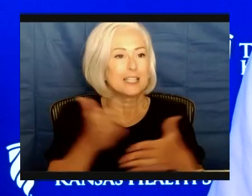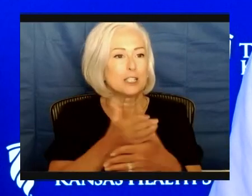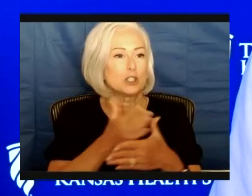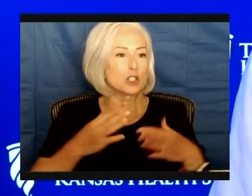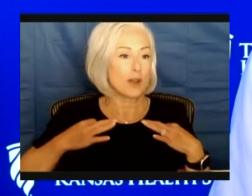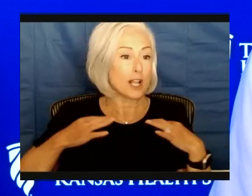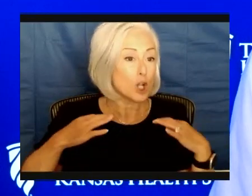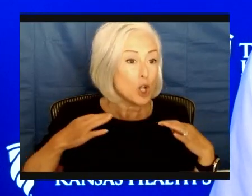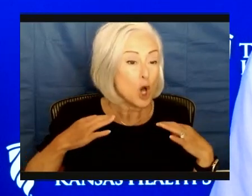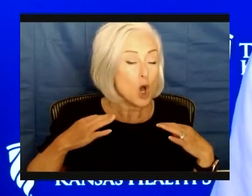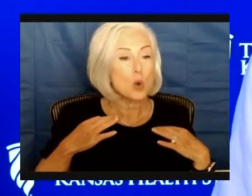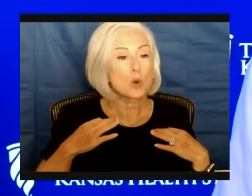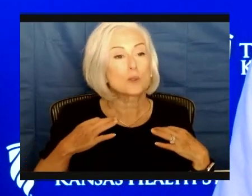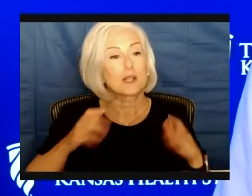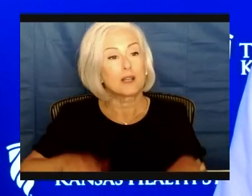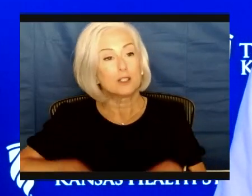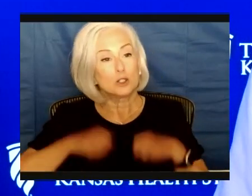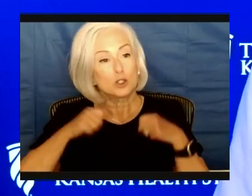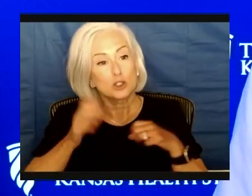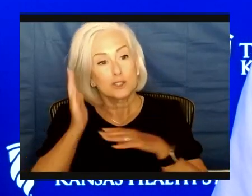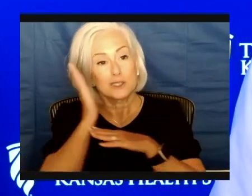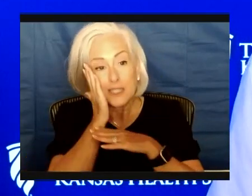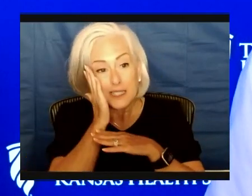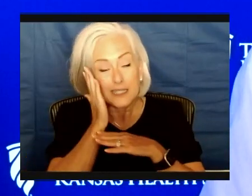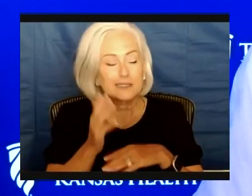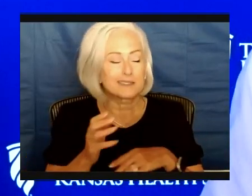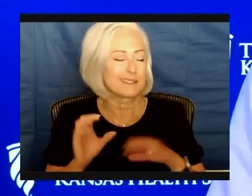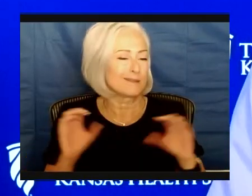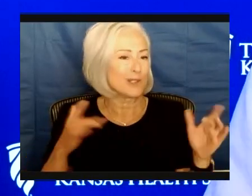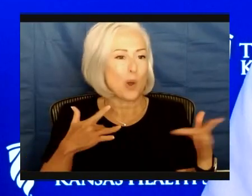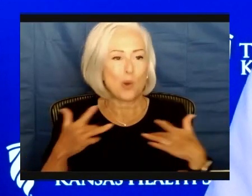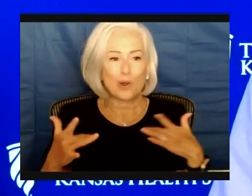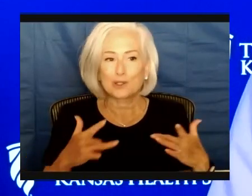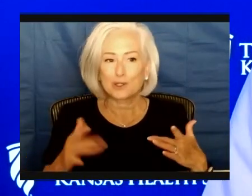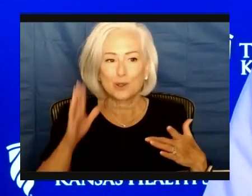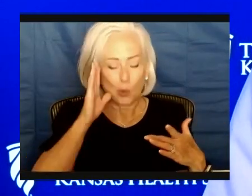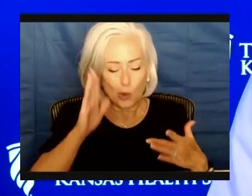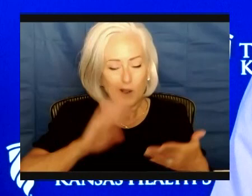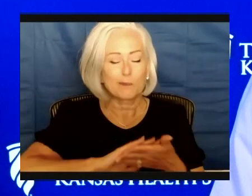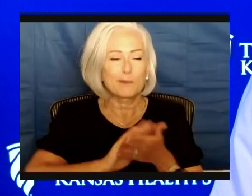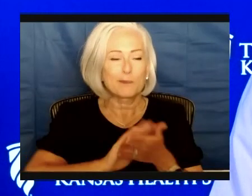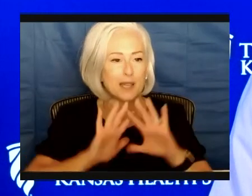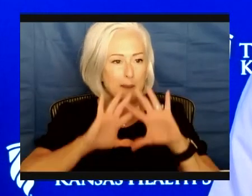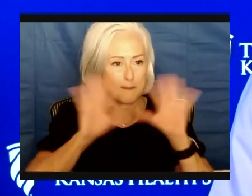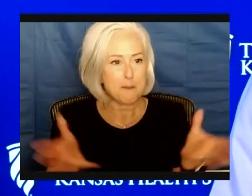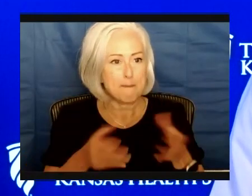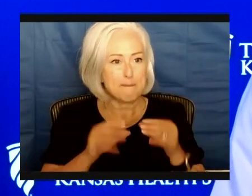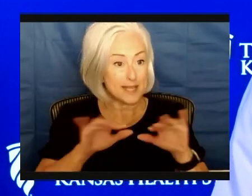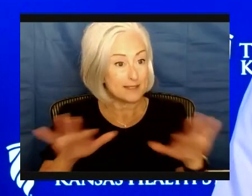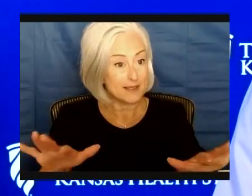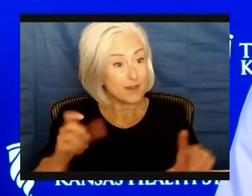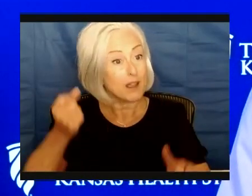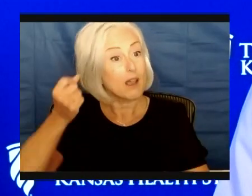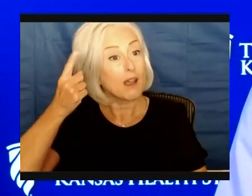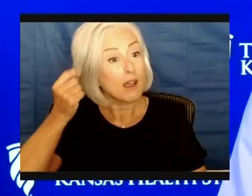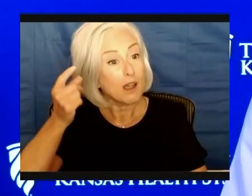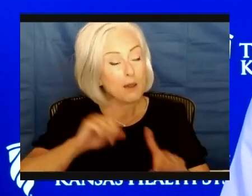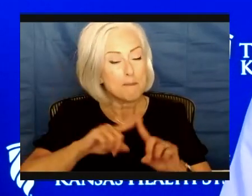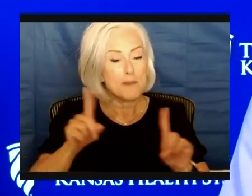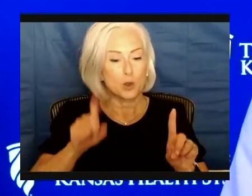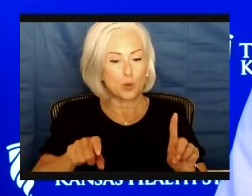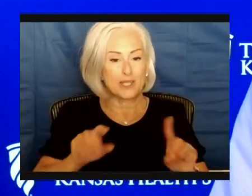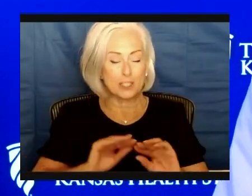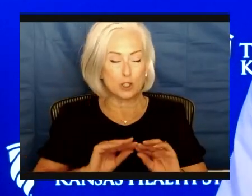that. There is right now no concern that it's going to be a pandemic, but what we should also make clear is that it